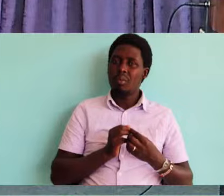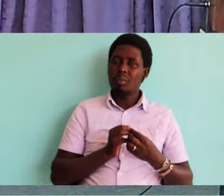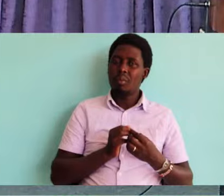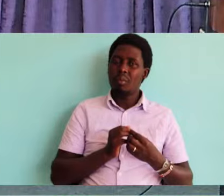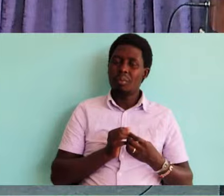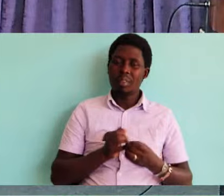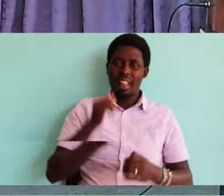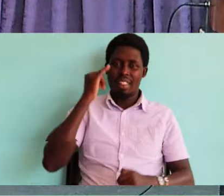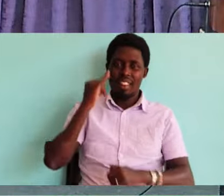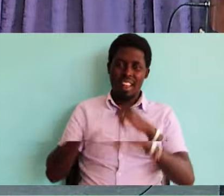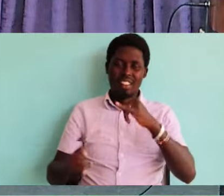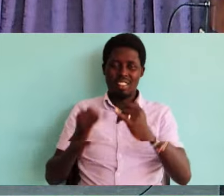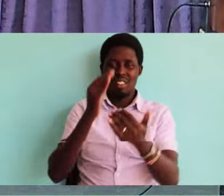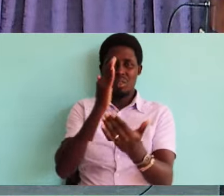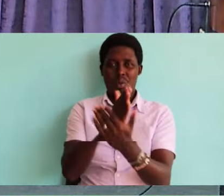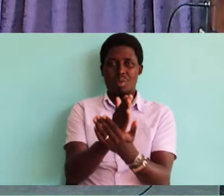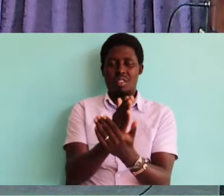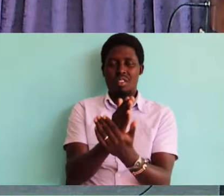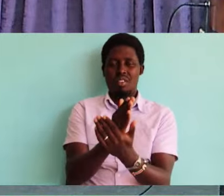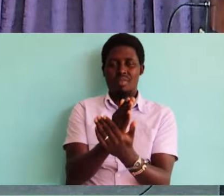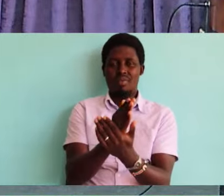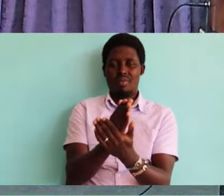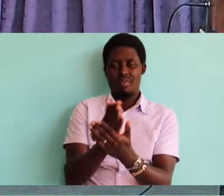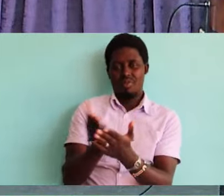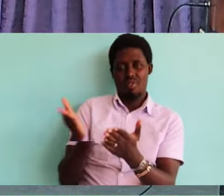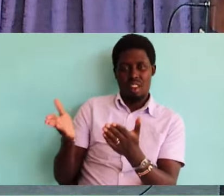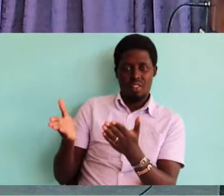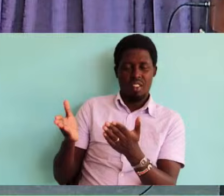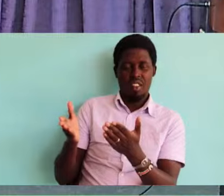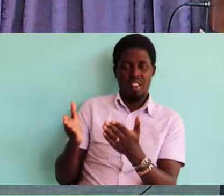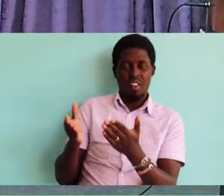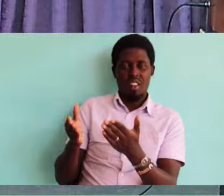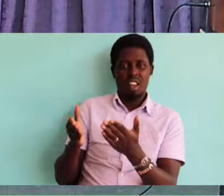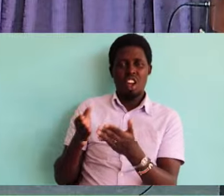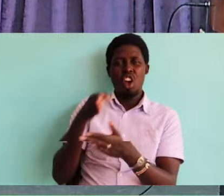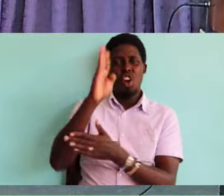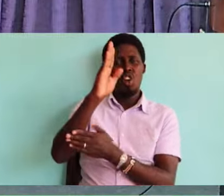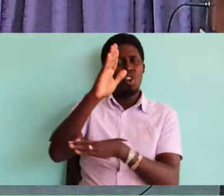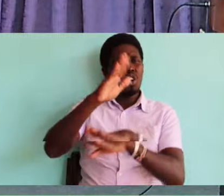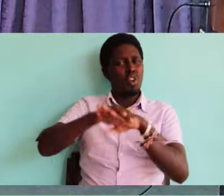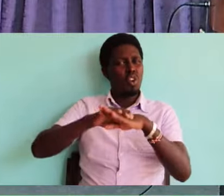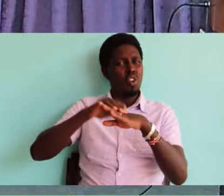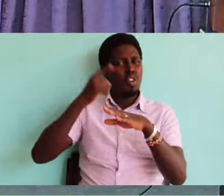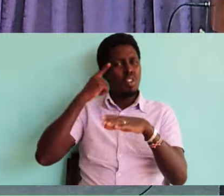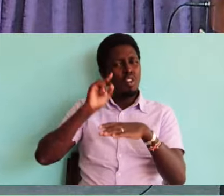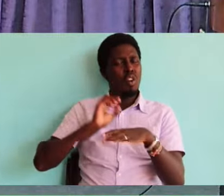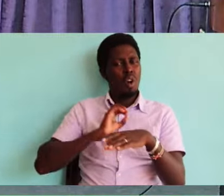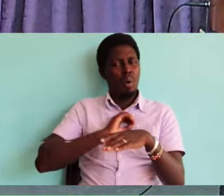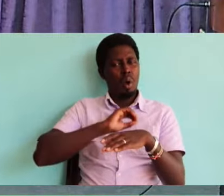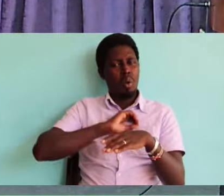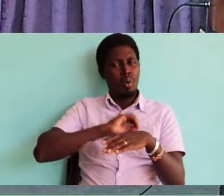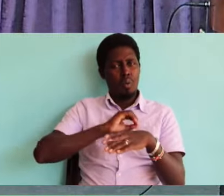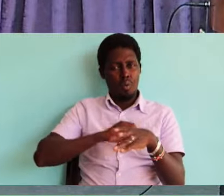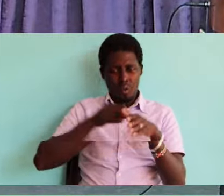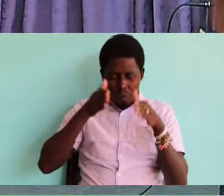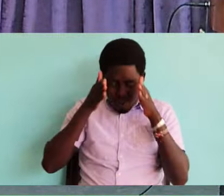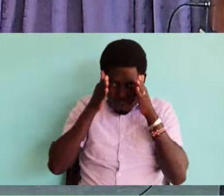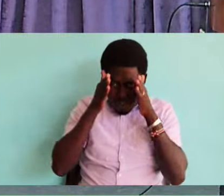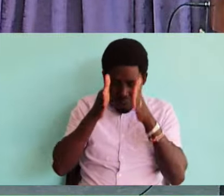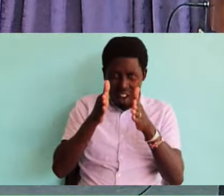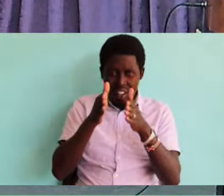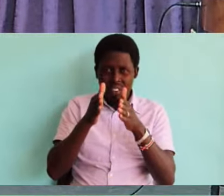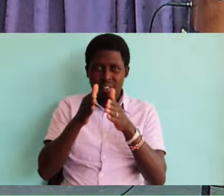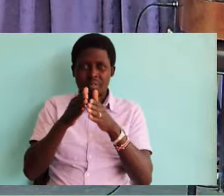The last truth is that God calls for our attention about the state of our heart.